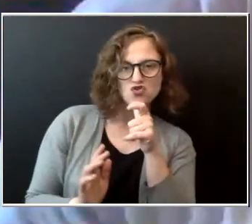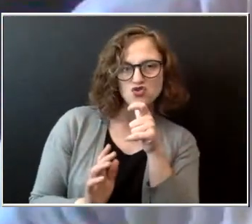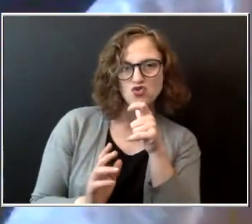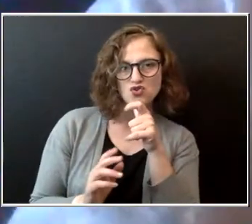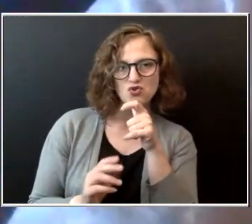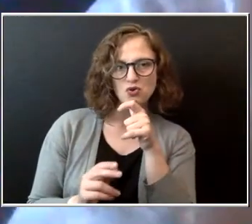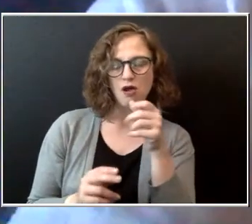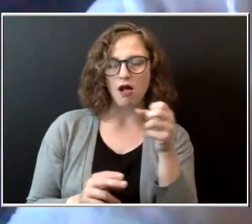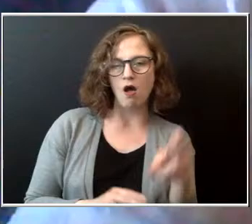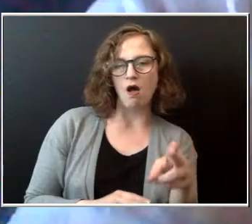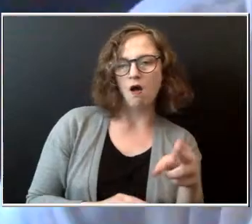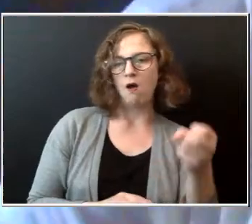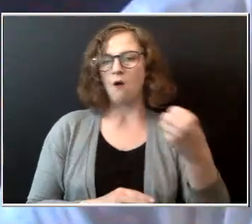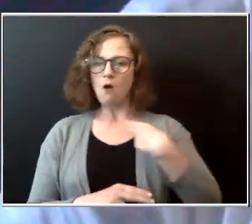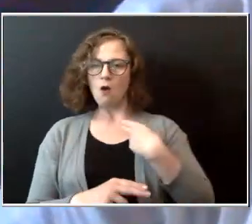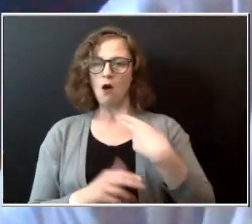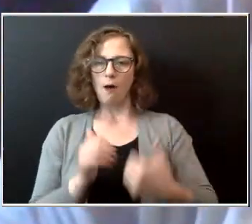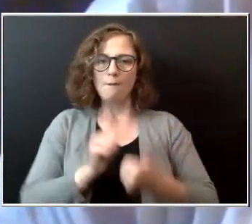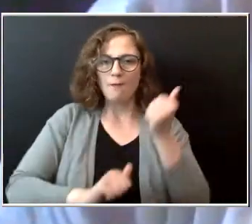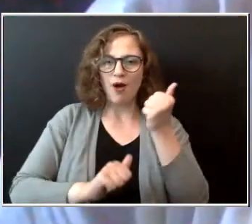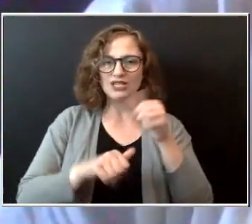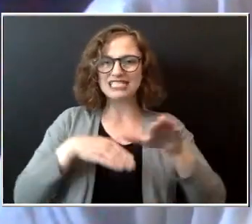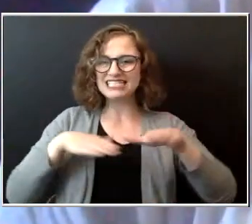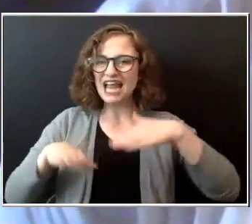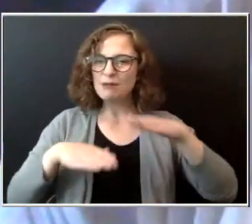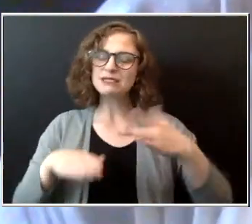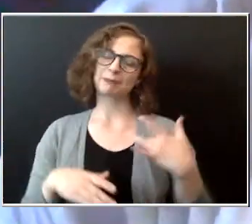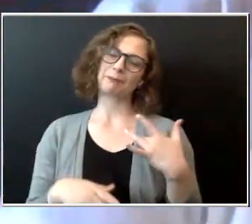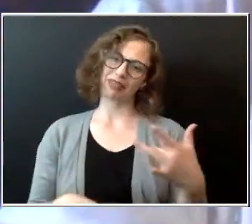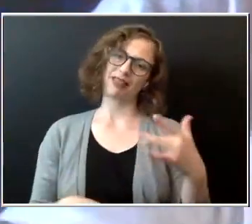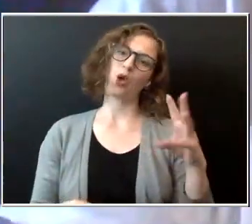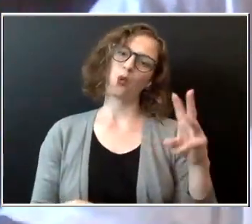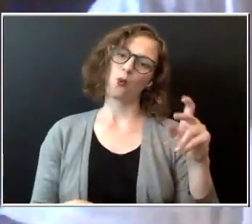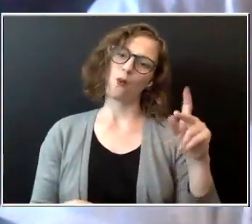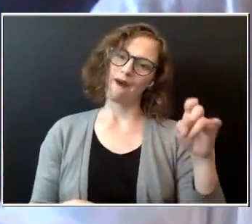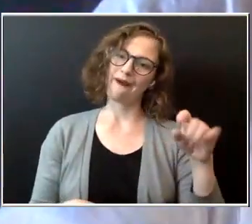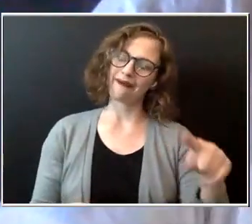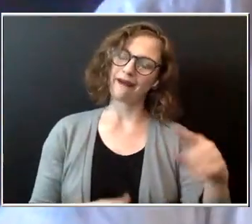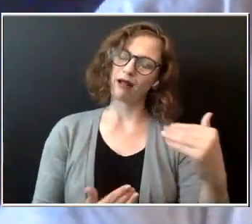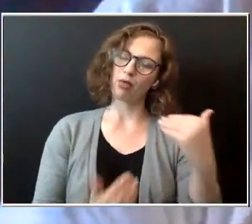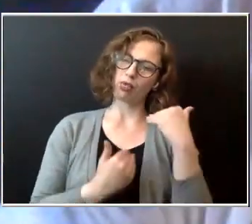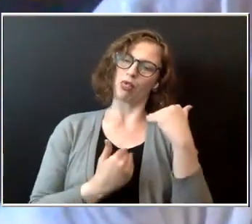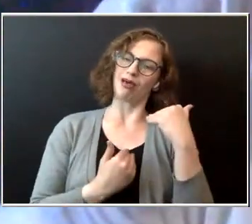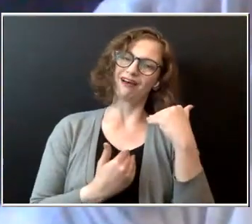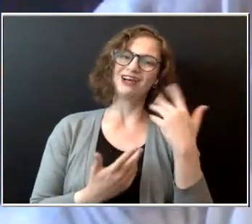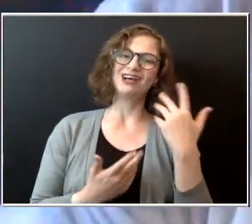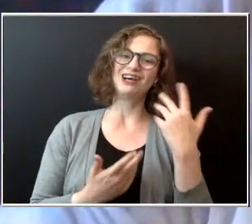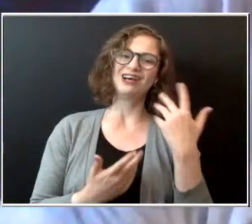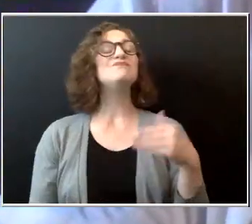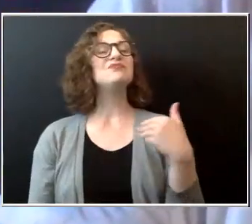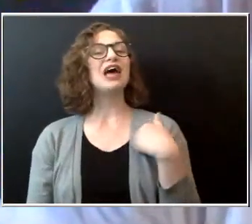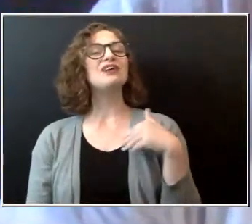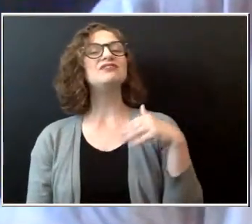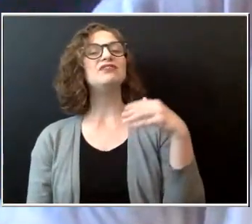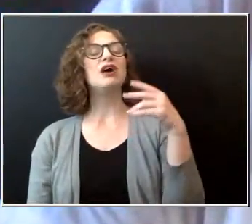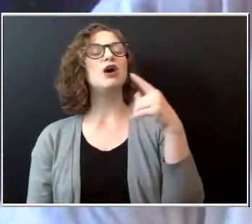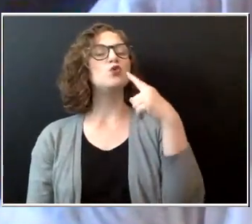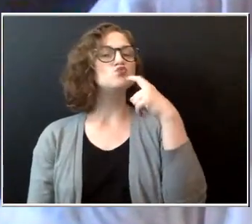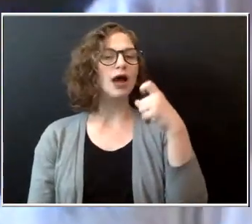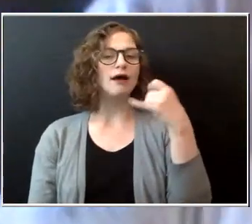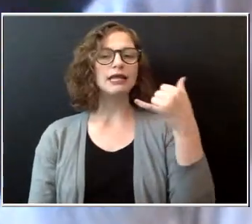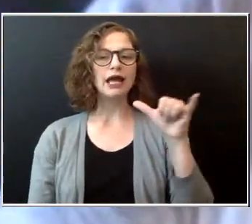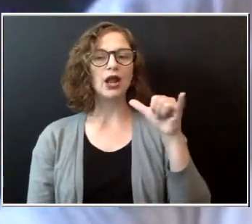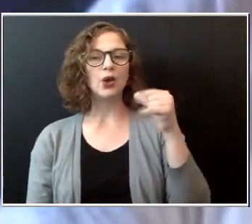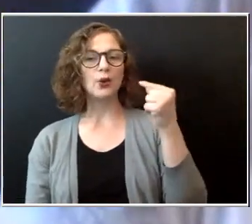me, but every once in a while I get them. We talk about, they have red, yellow, and green foods, and we